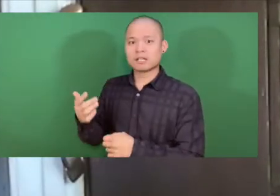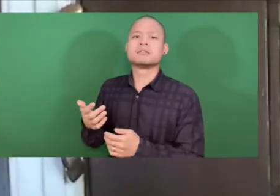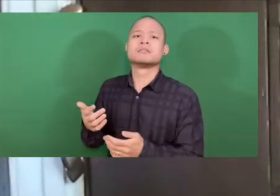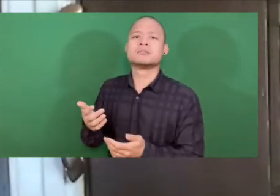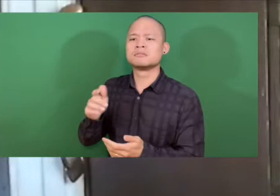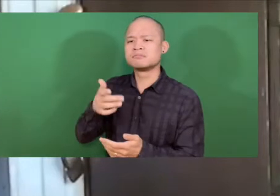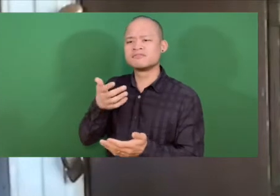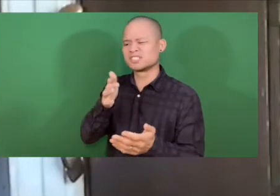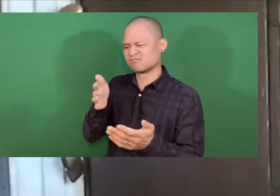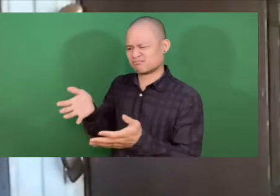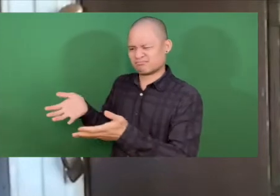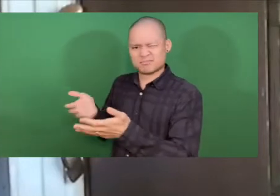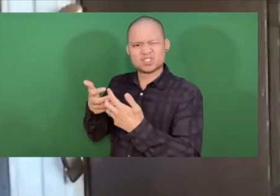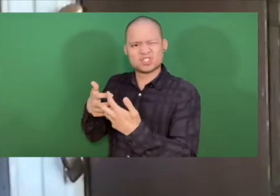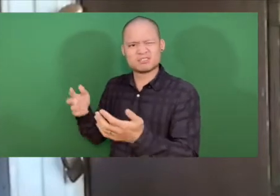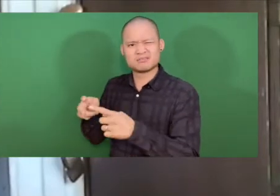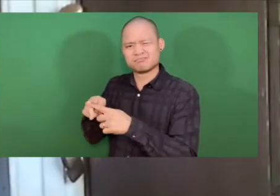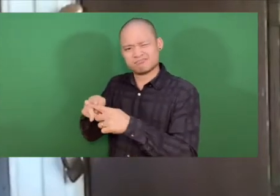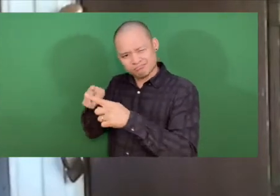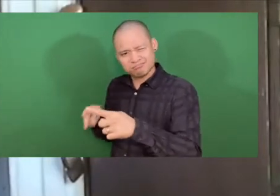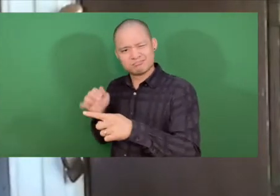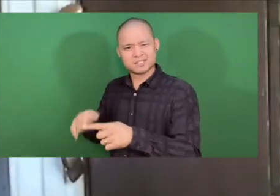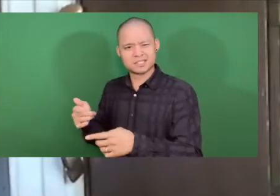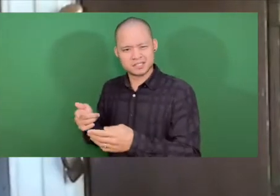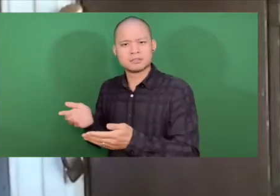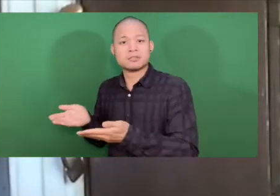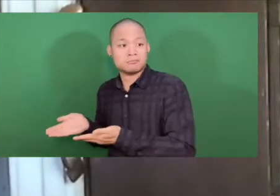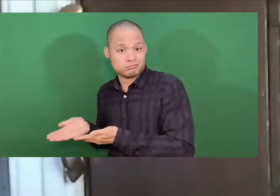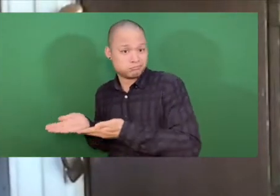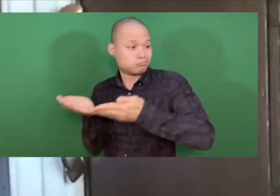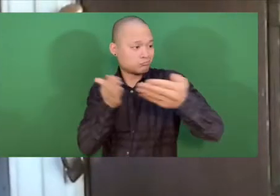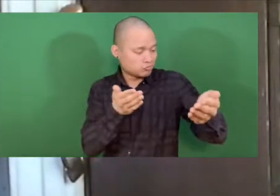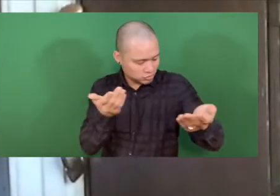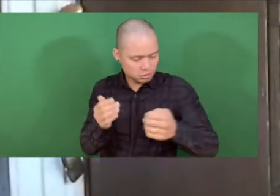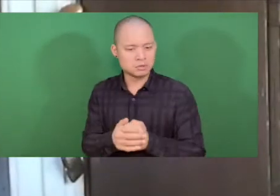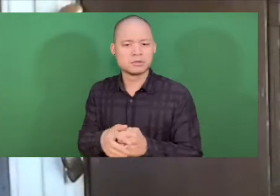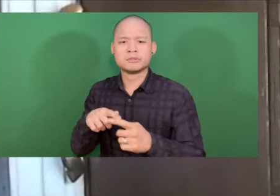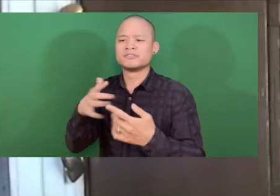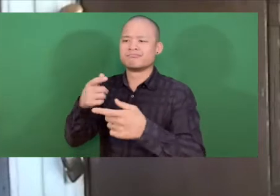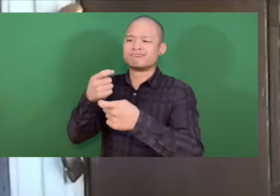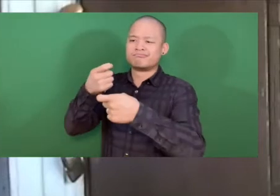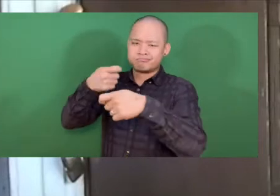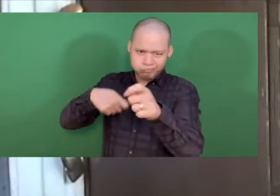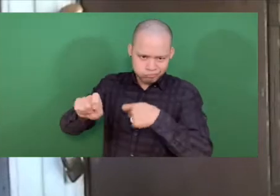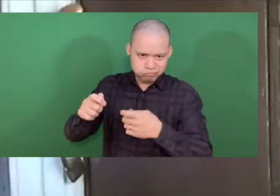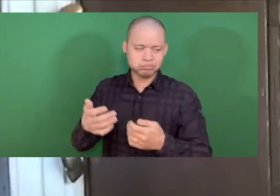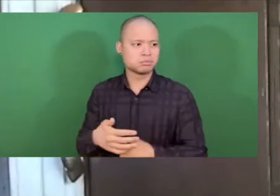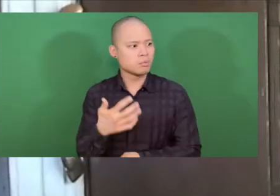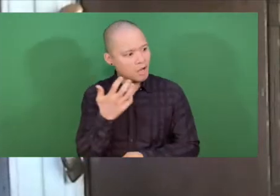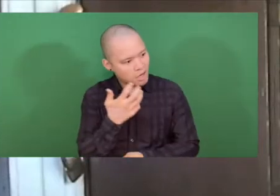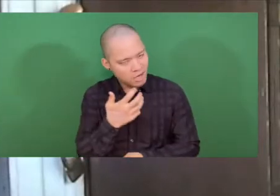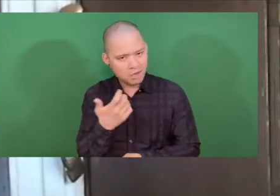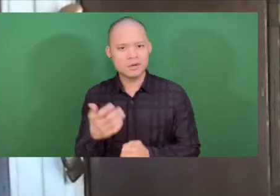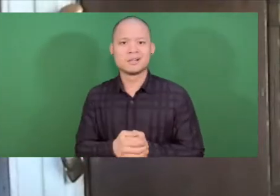out of the lung and unplugged the lung and got another machine in. Wow. And